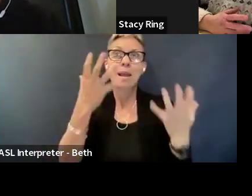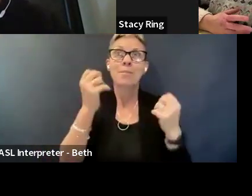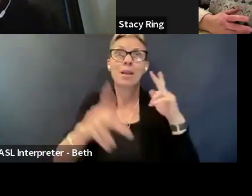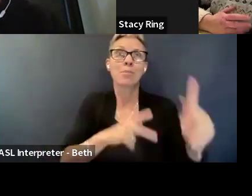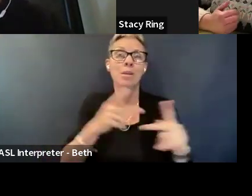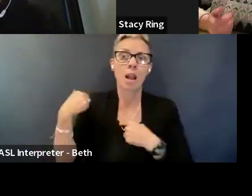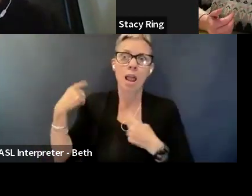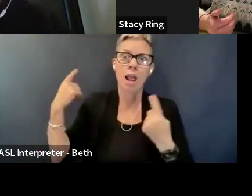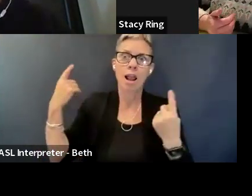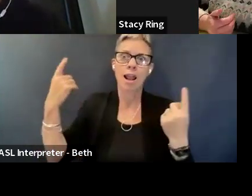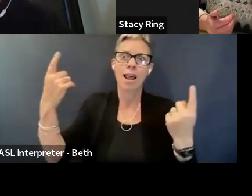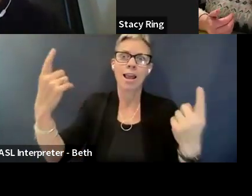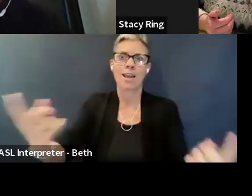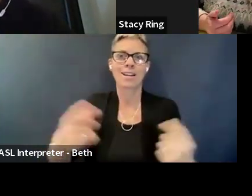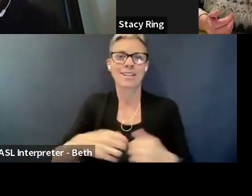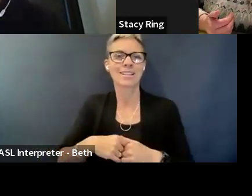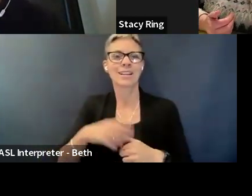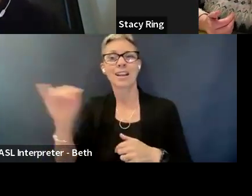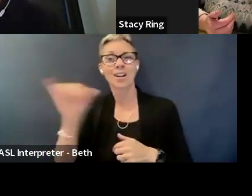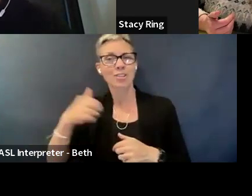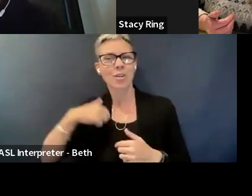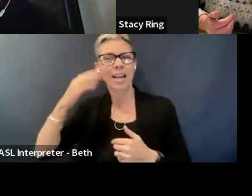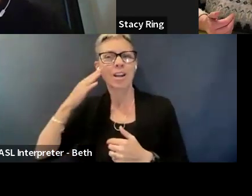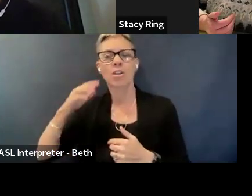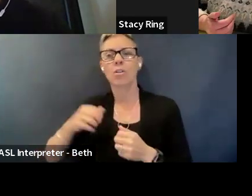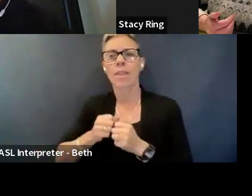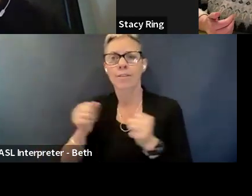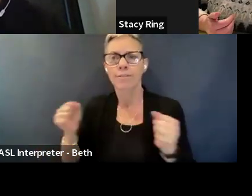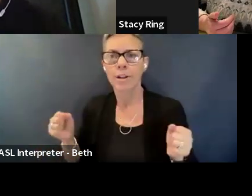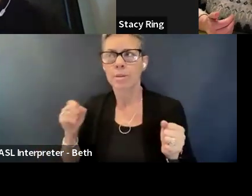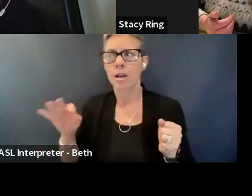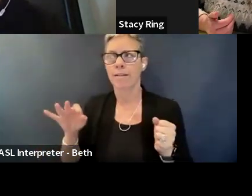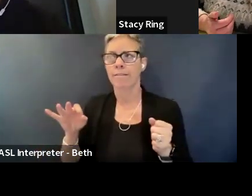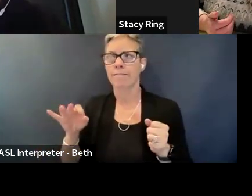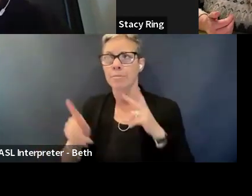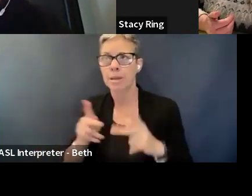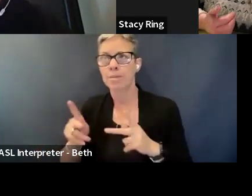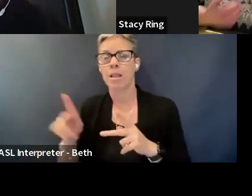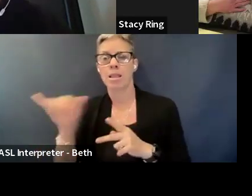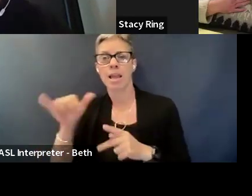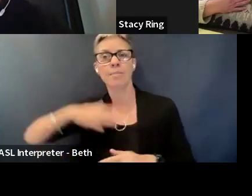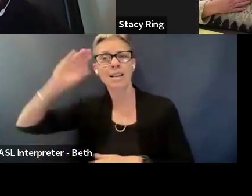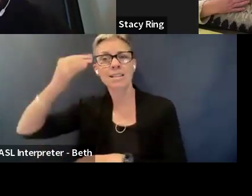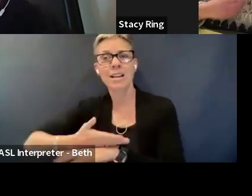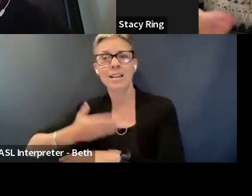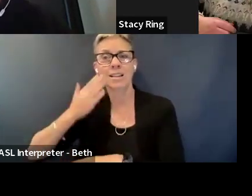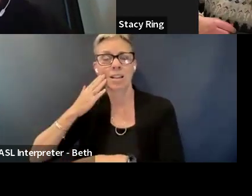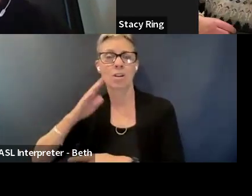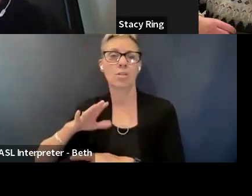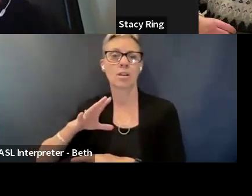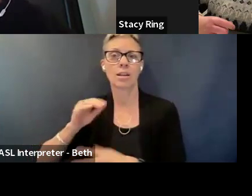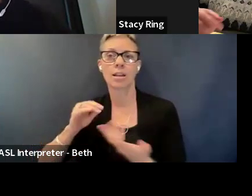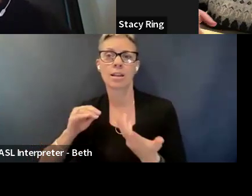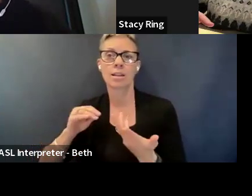years. I also know the vulnerabilities of individuals like my son, and I and the rest of my family